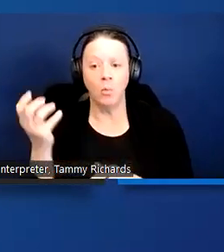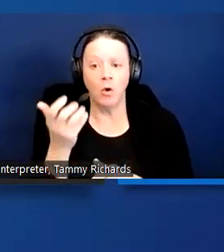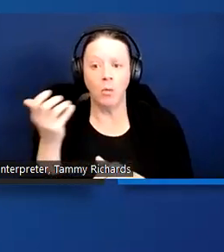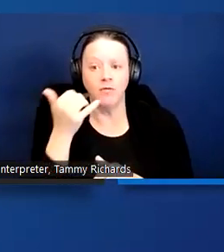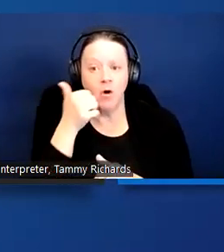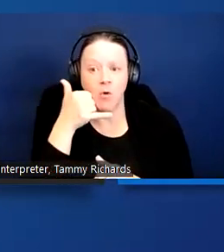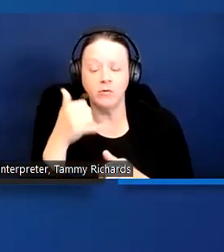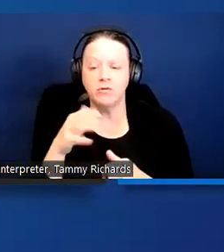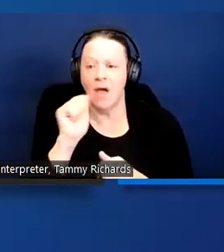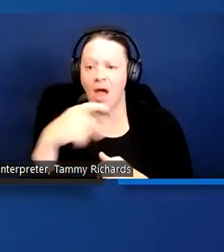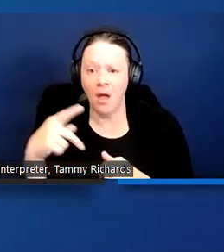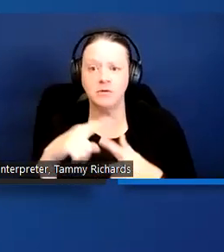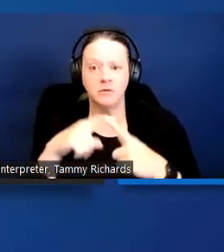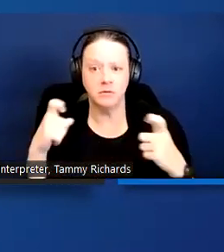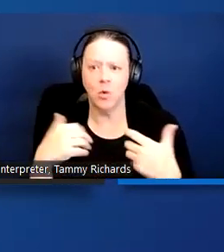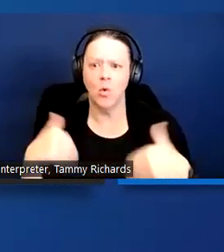other computer and software.